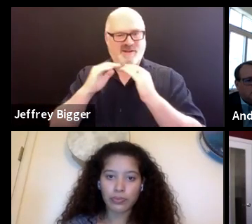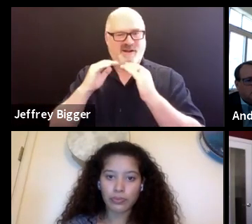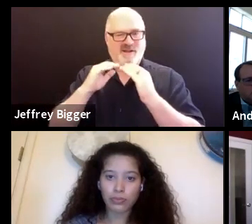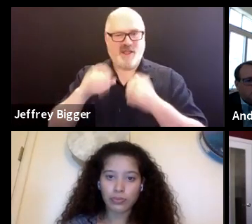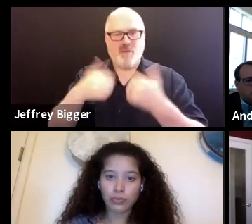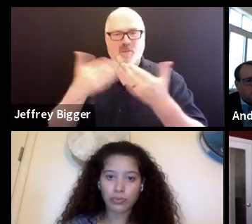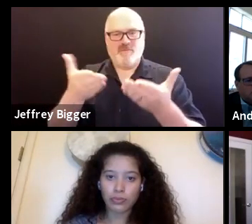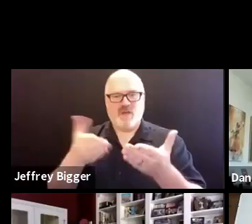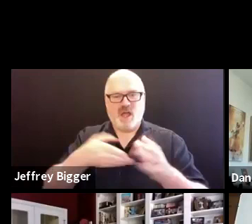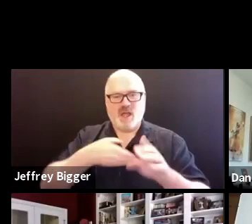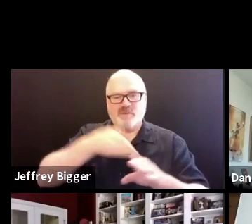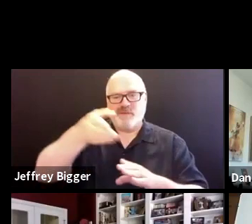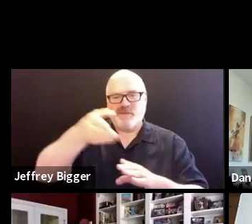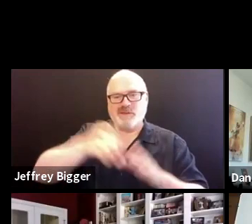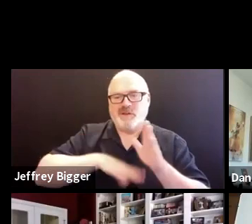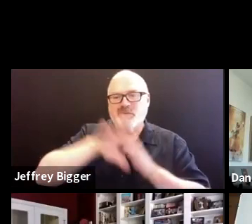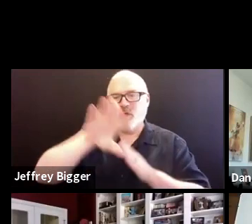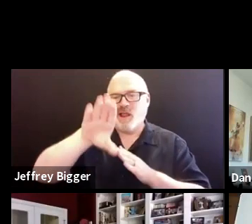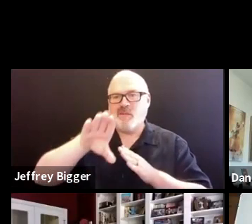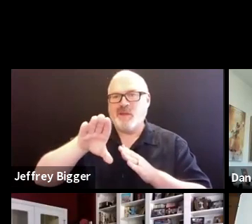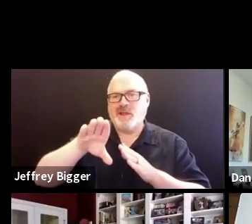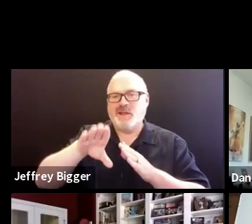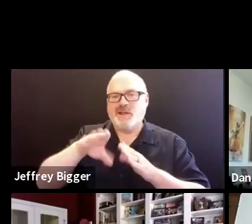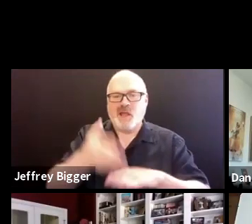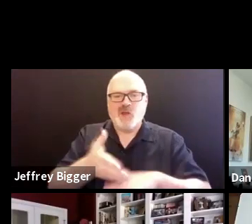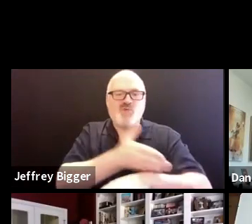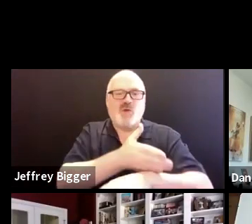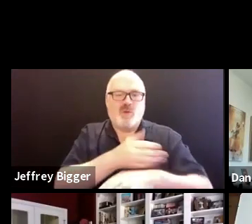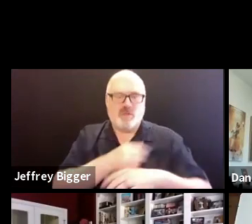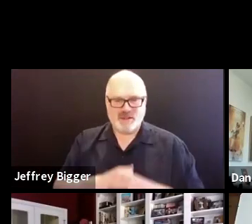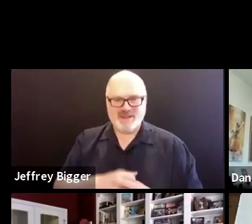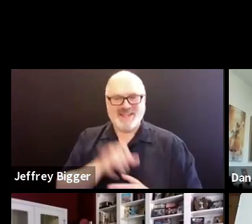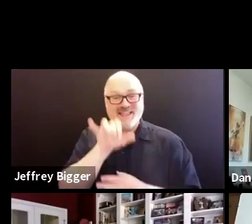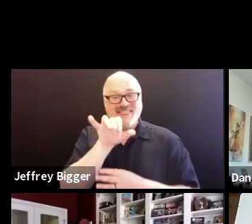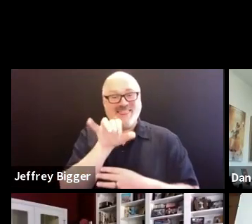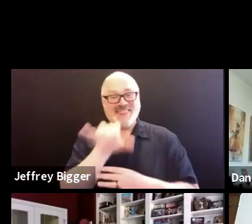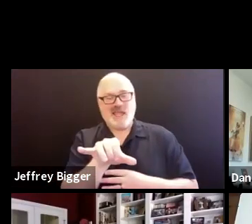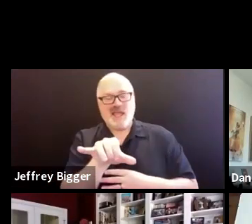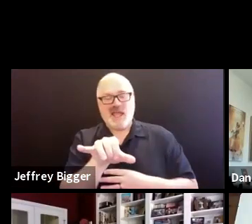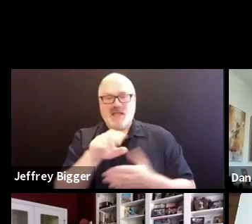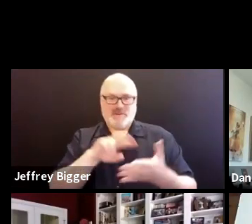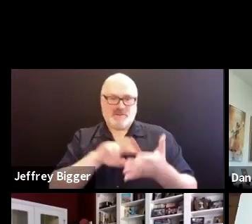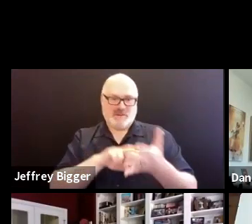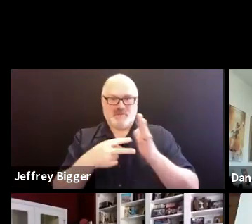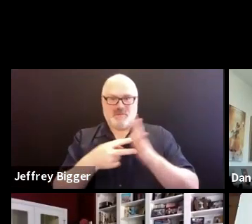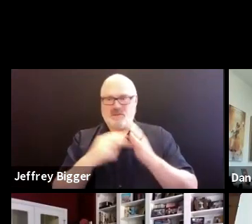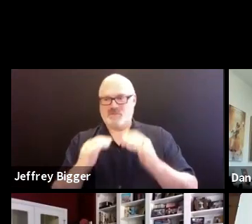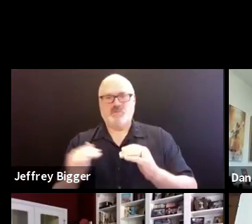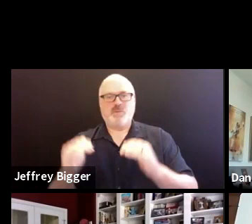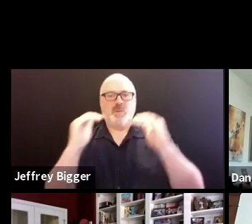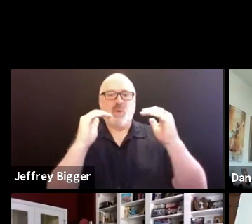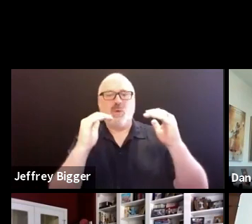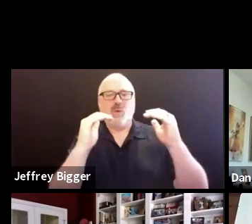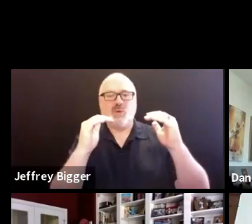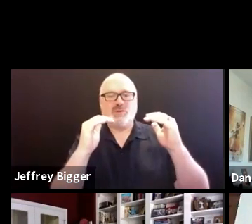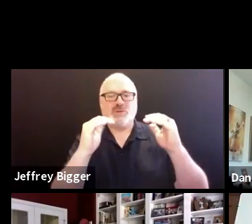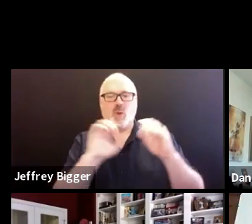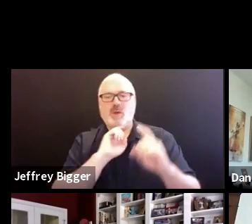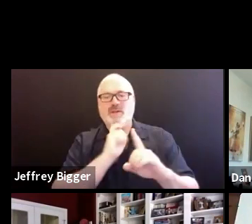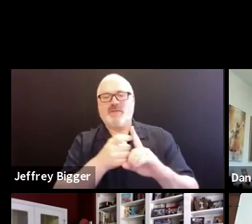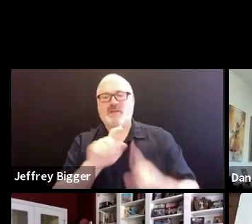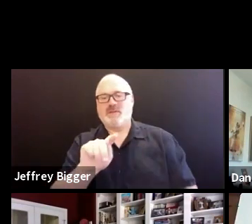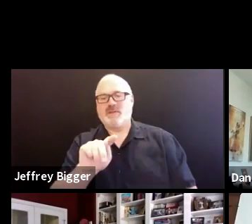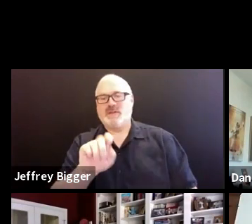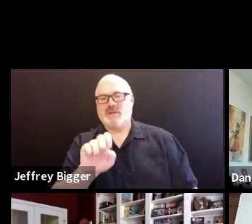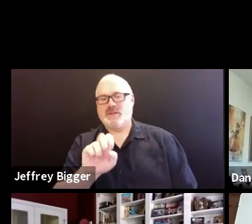professional development and growth. And that culminates in promotion and or tenure.